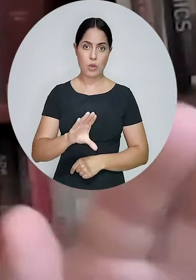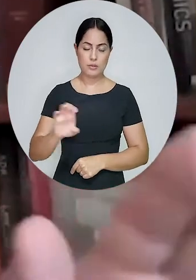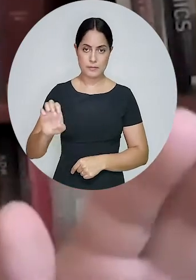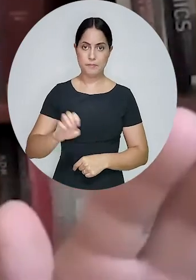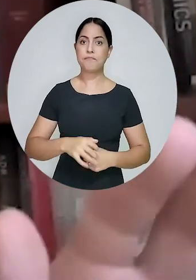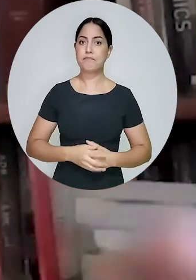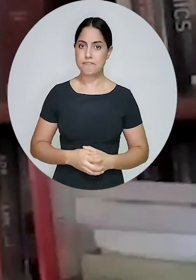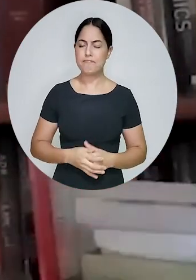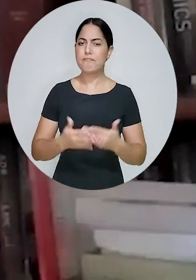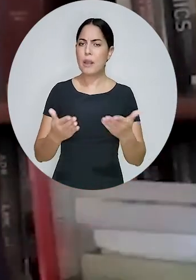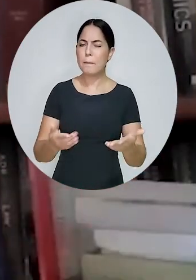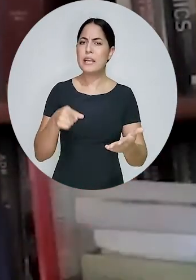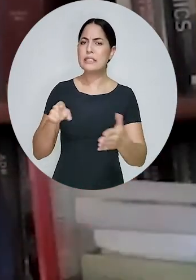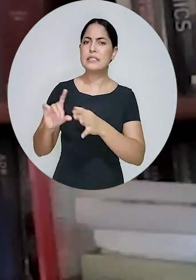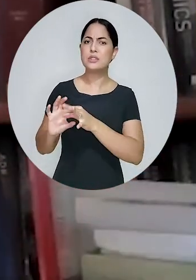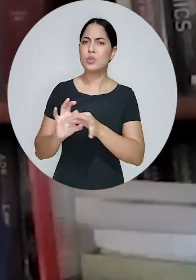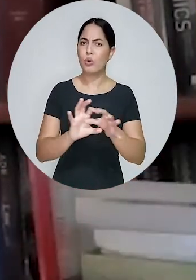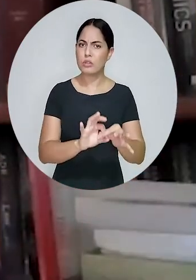case evaluation.